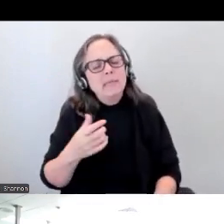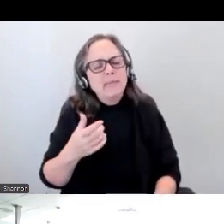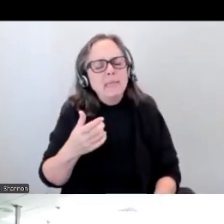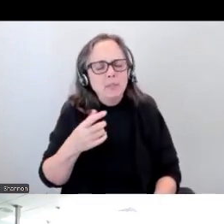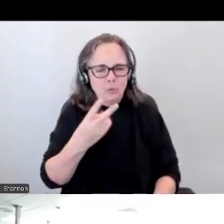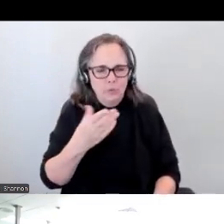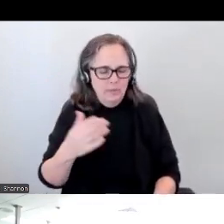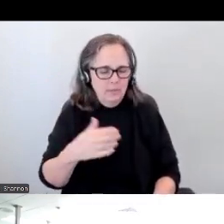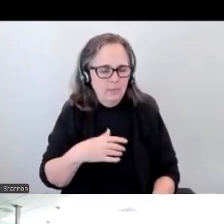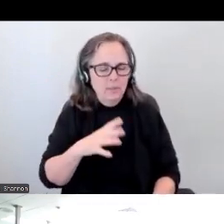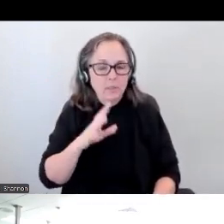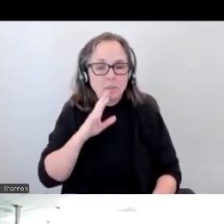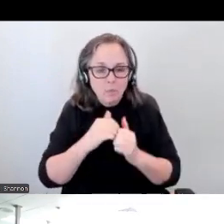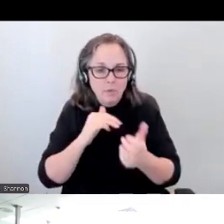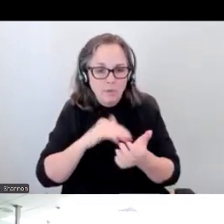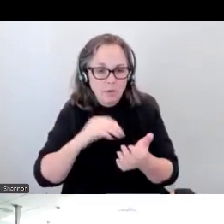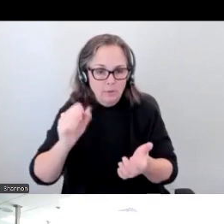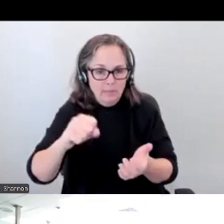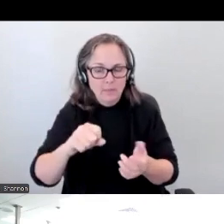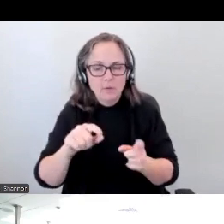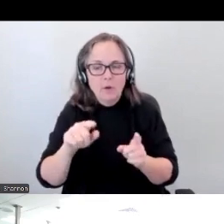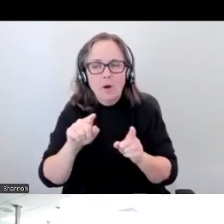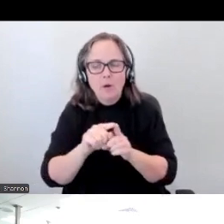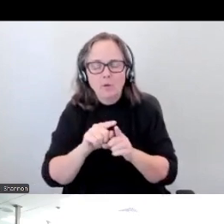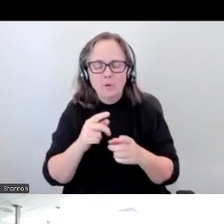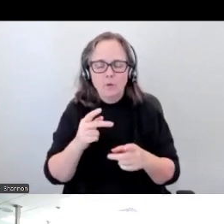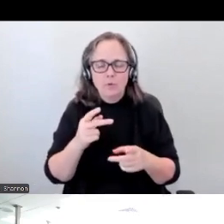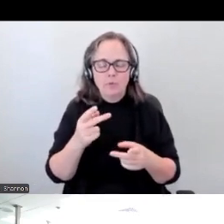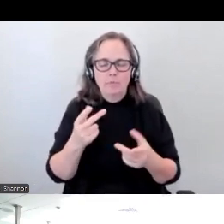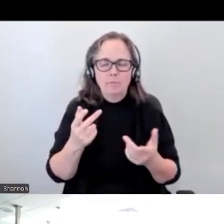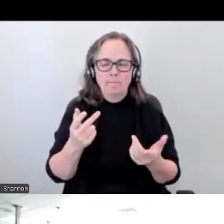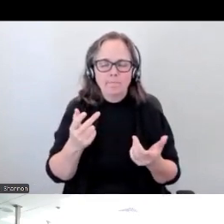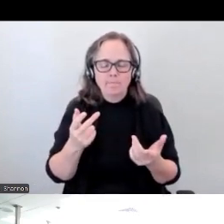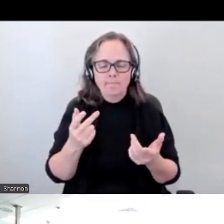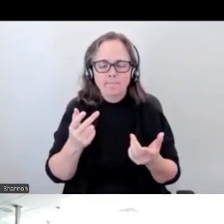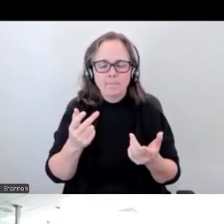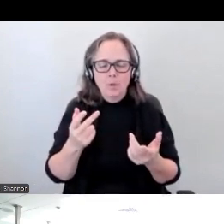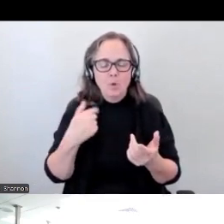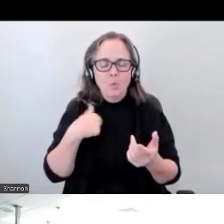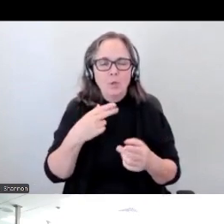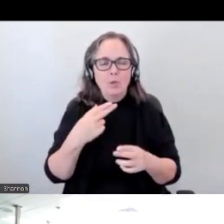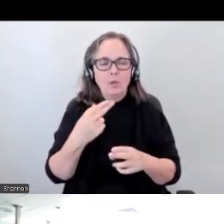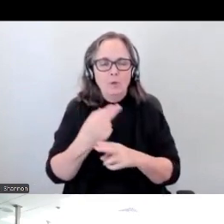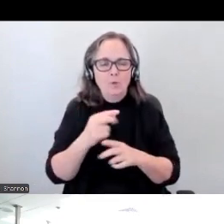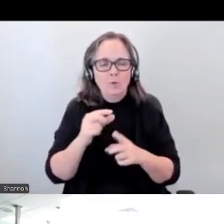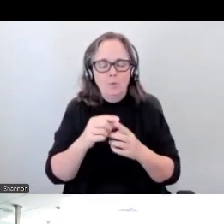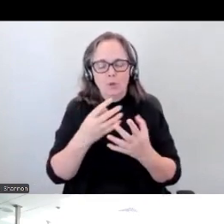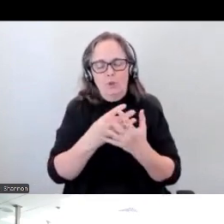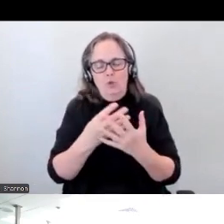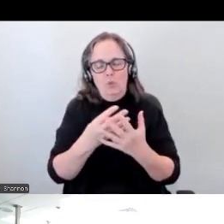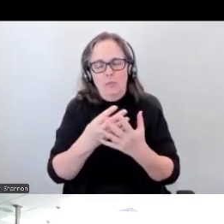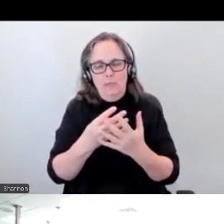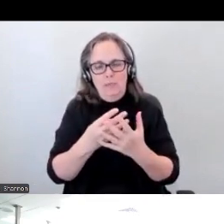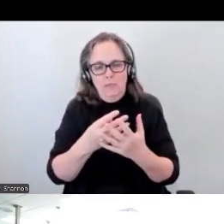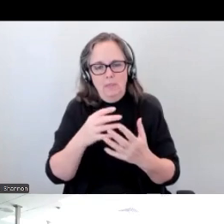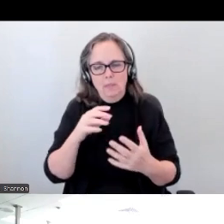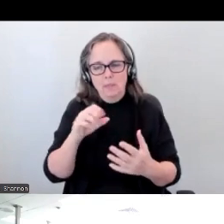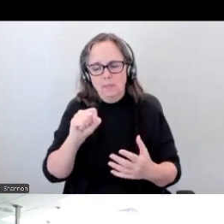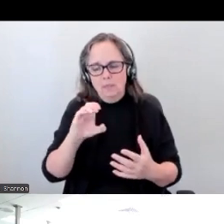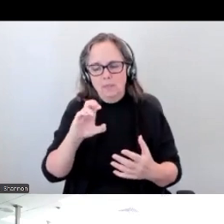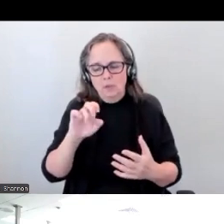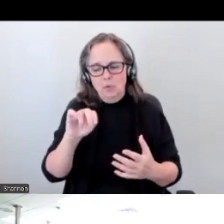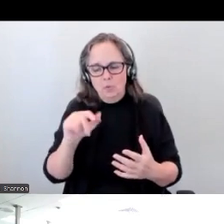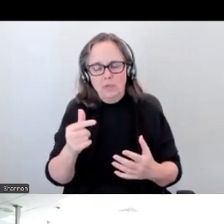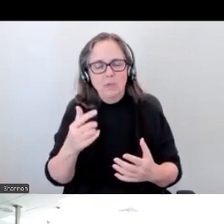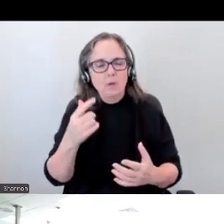things. Talk to your doctor and also making the difference. When we use the word screening from a healthcare perspective, we think in terms